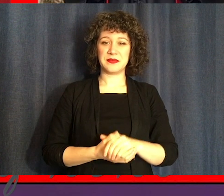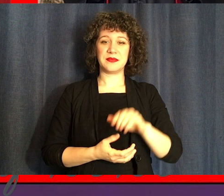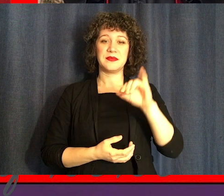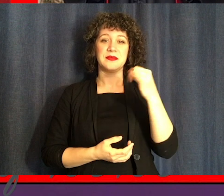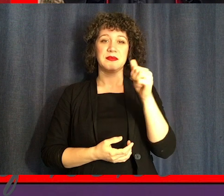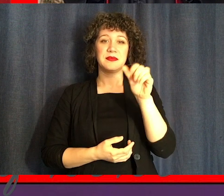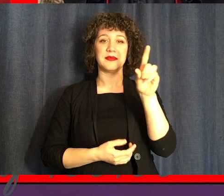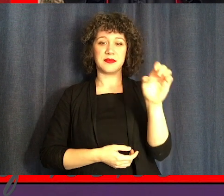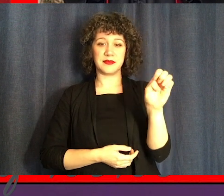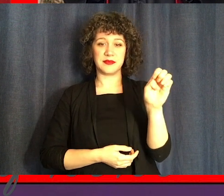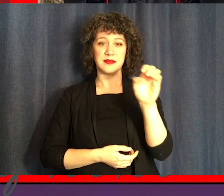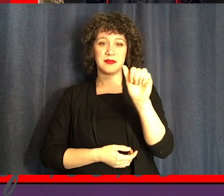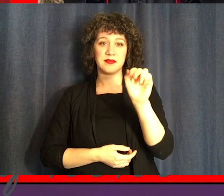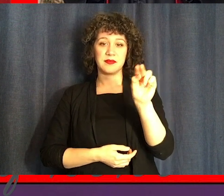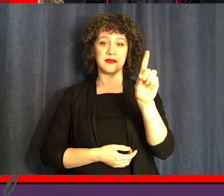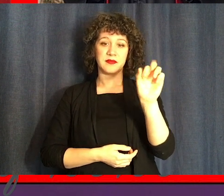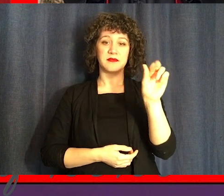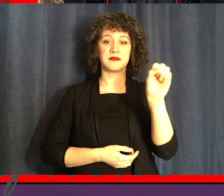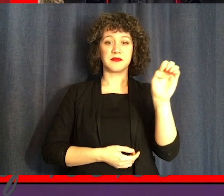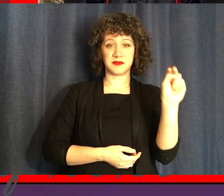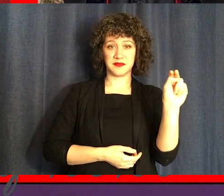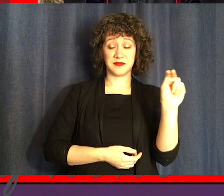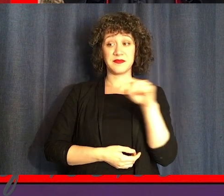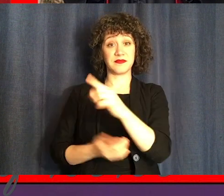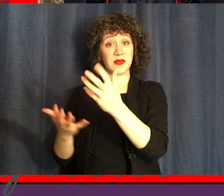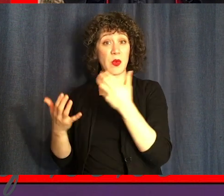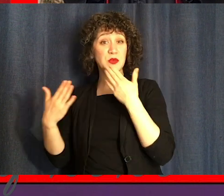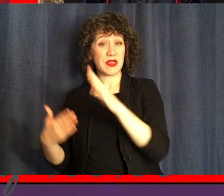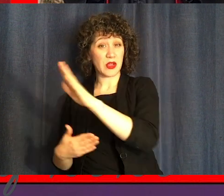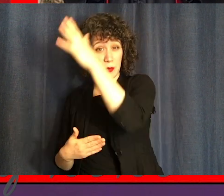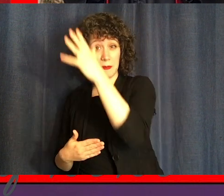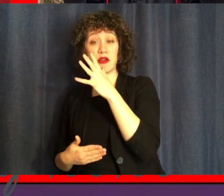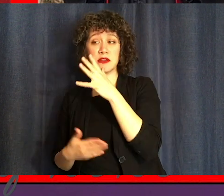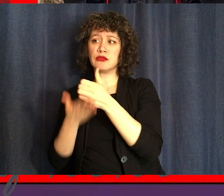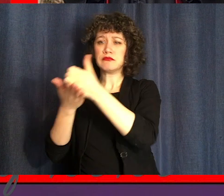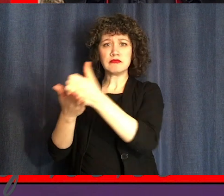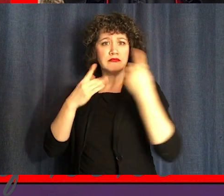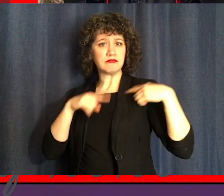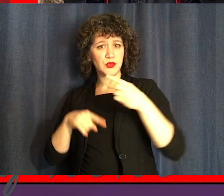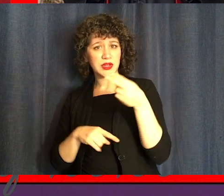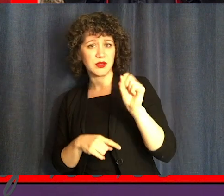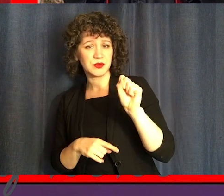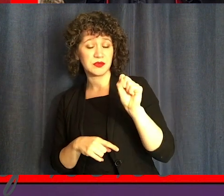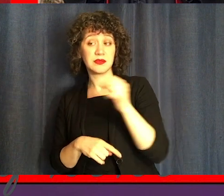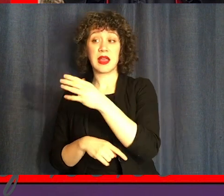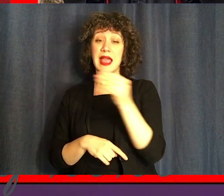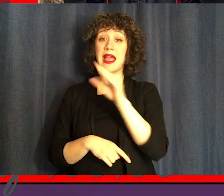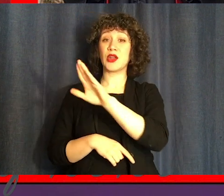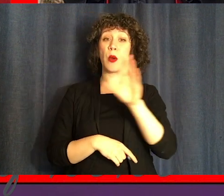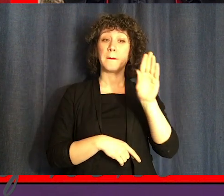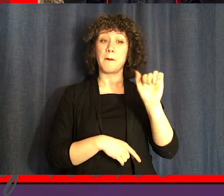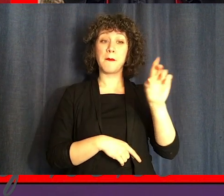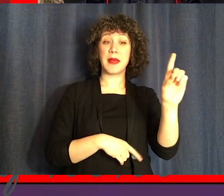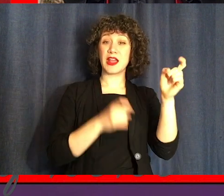Jade Anderson. Jade would like to thank her parents for helping her get through high school and thank her band director